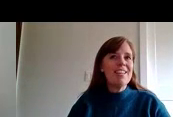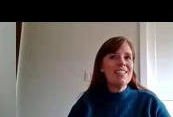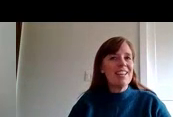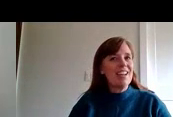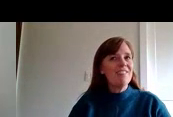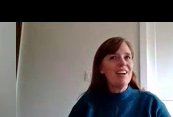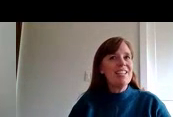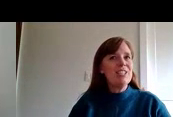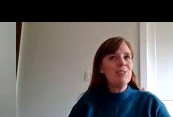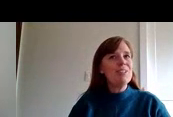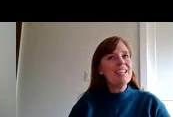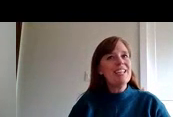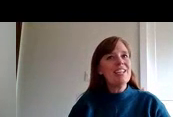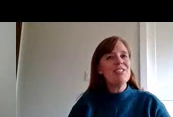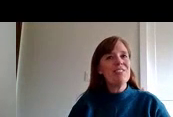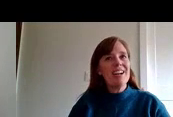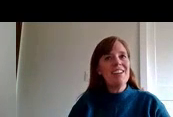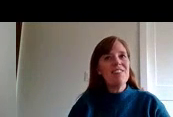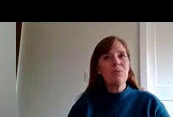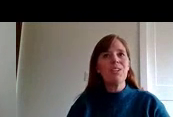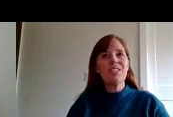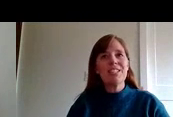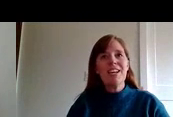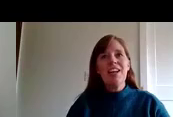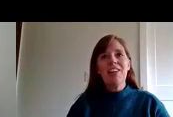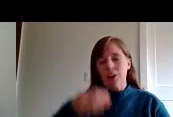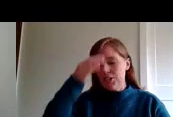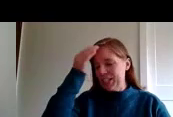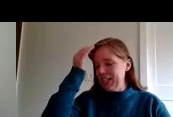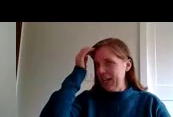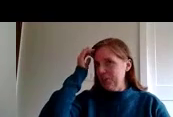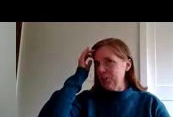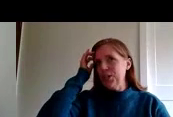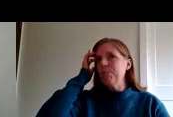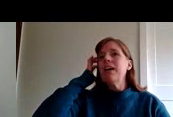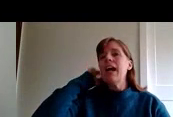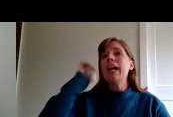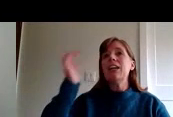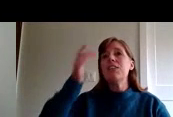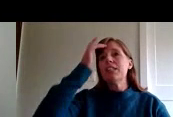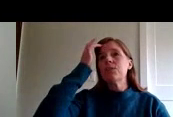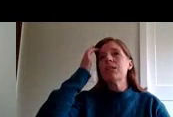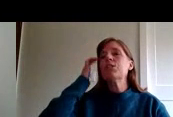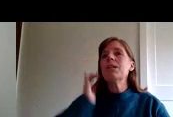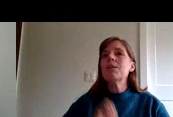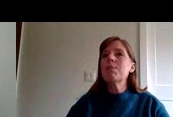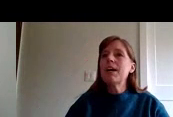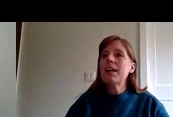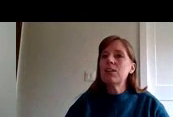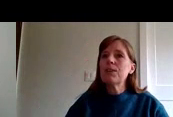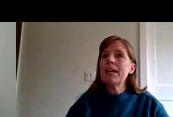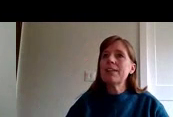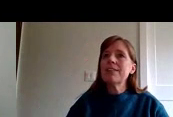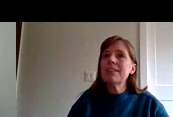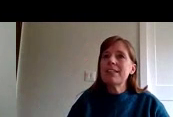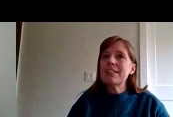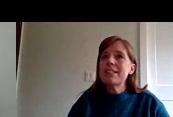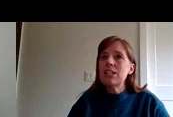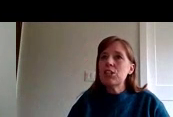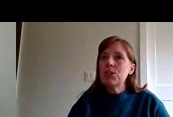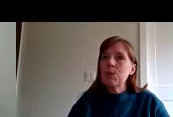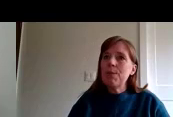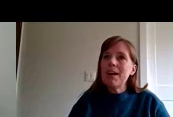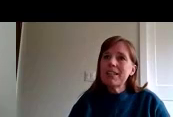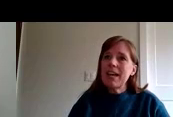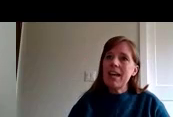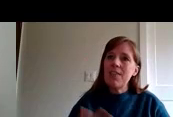fact about me is that I have gotten to drive the world's largest container ship. And if you need to reach me, my Twitter handle